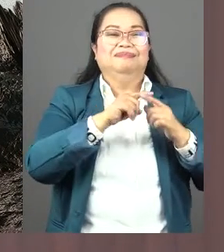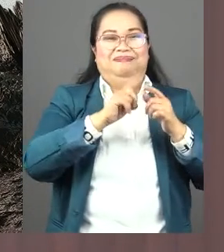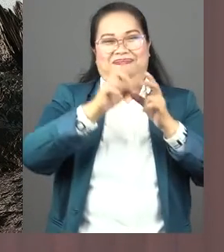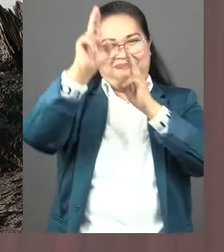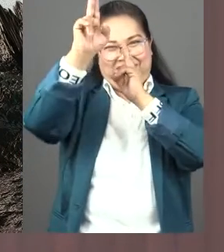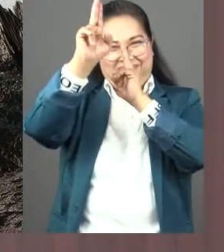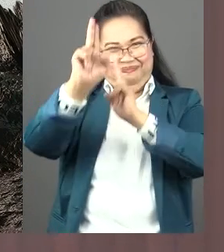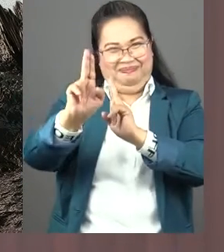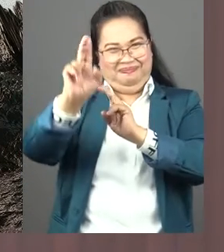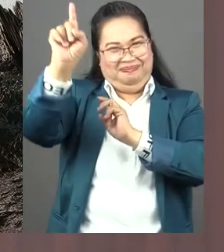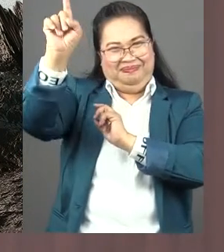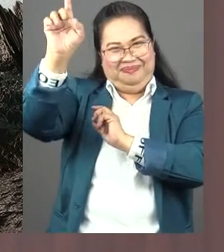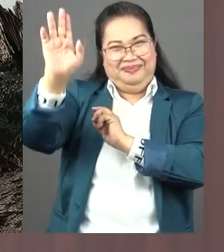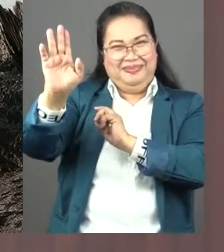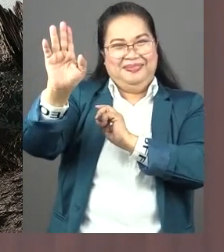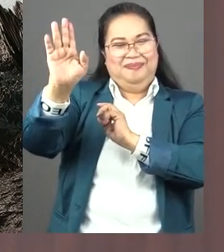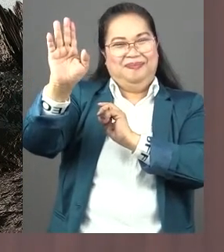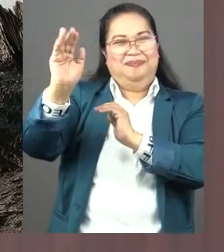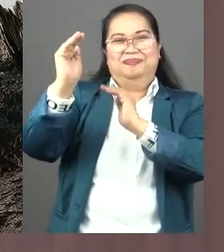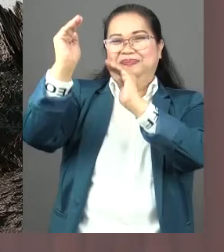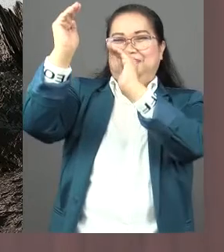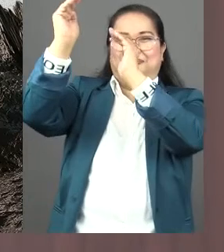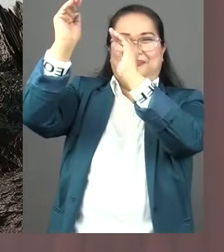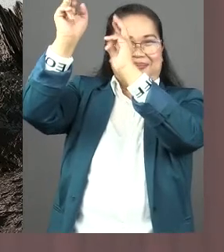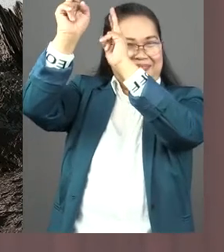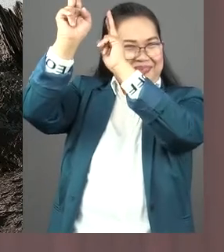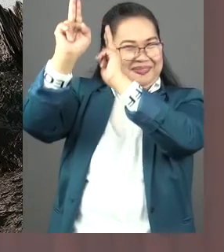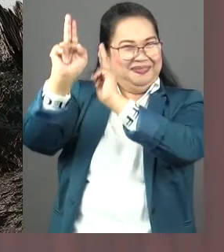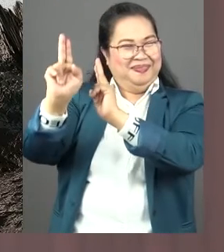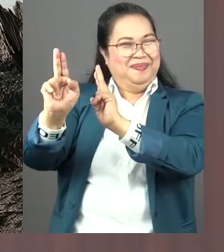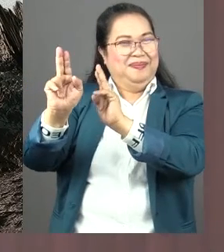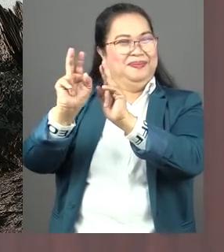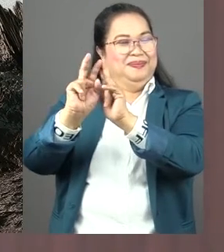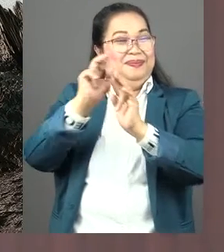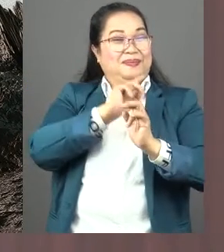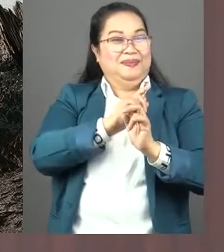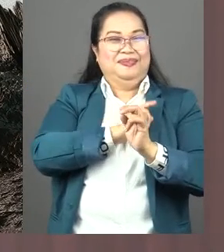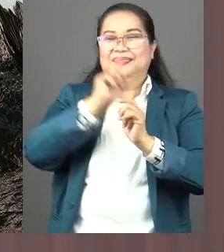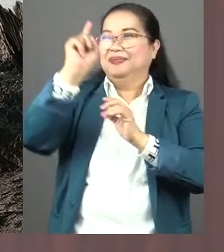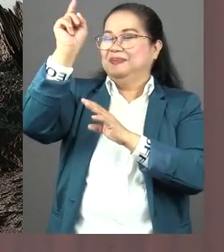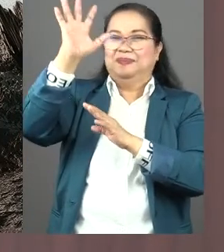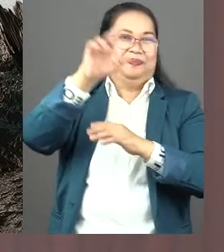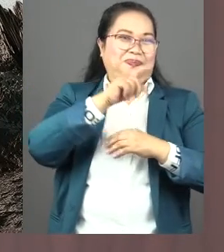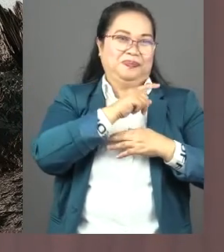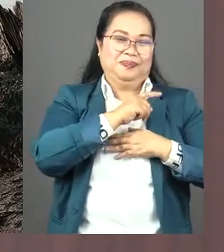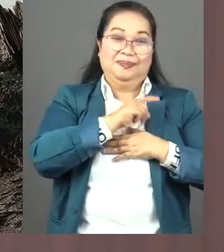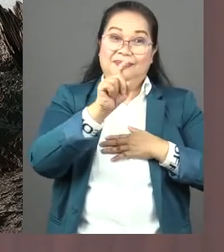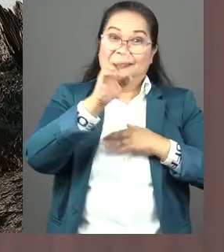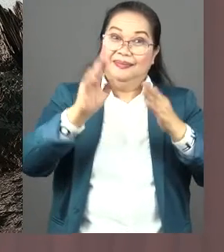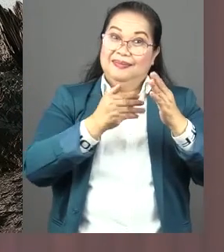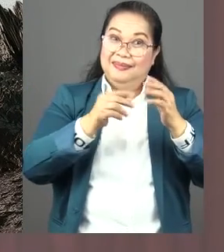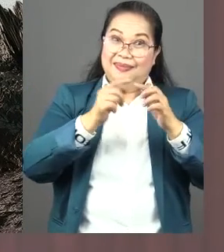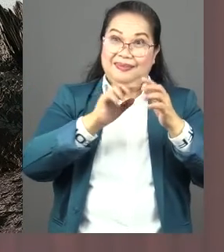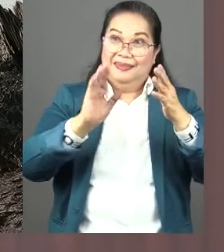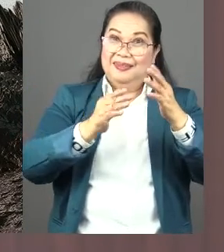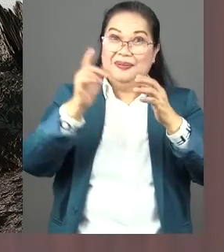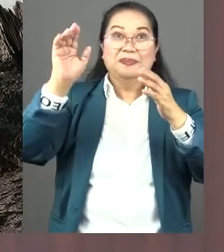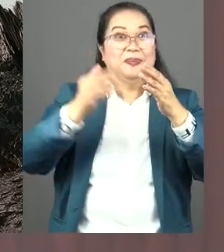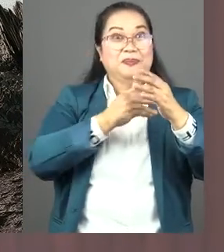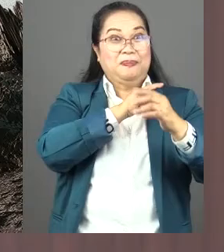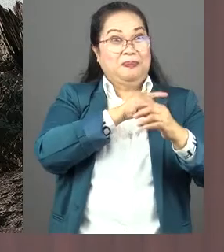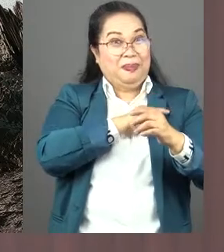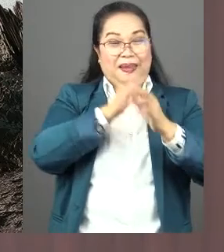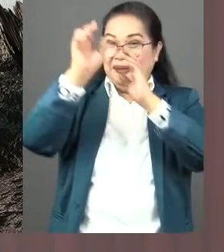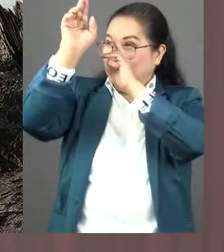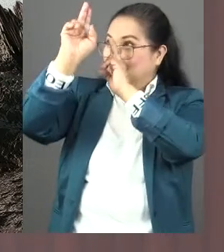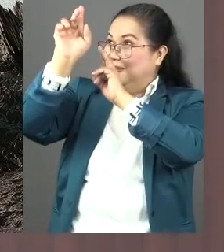honored. He's honored. When you sing to God personally, and what you sing to God personally is as